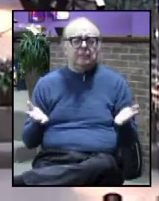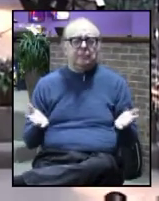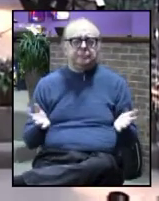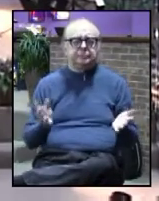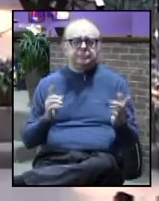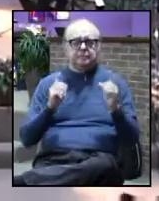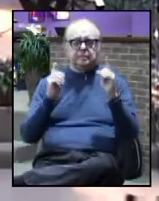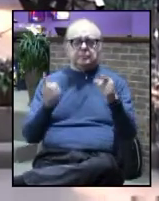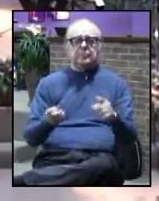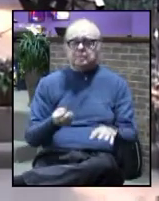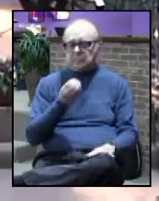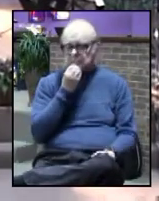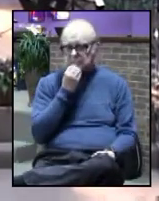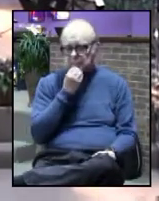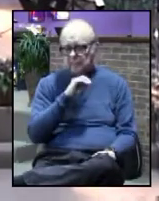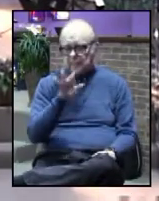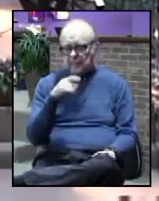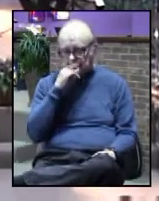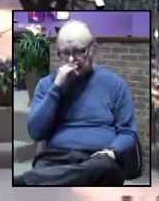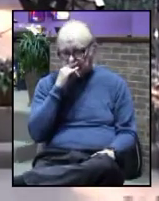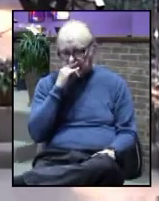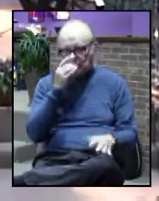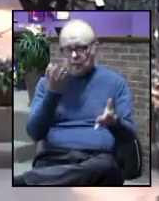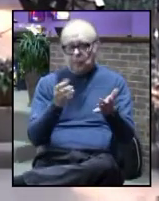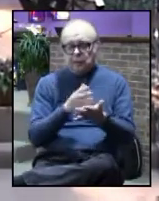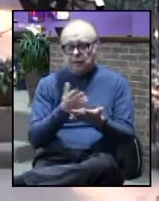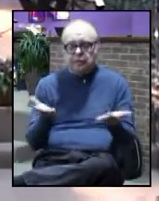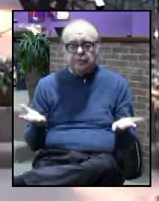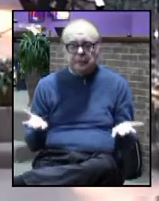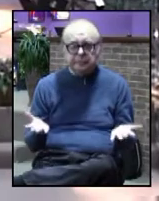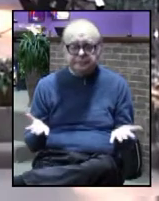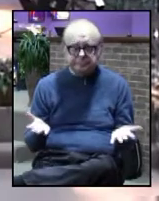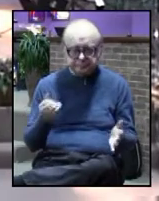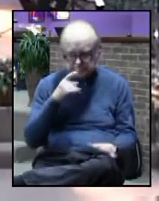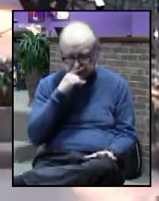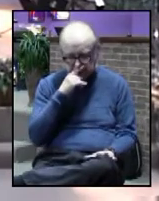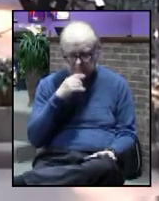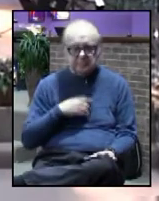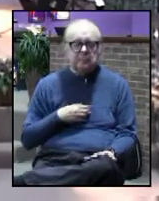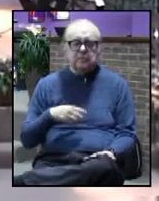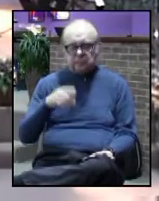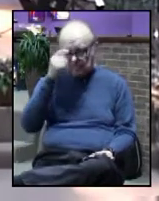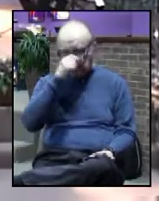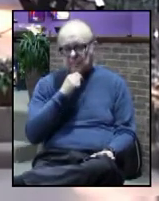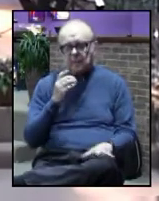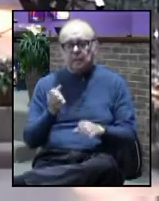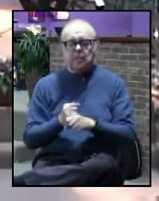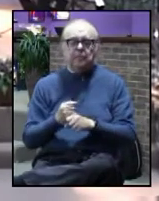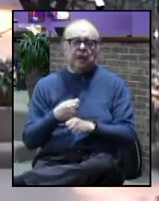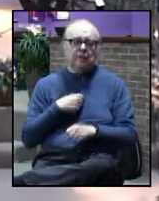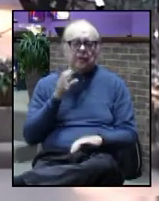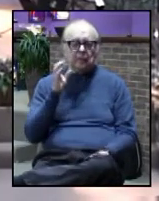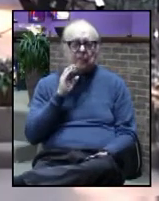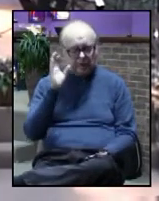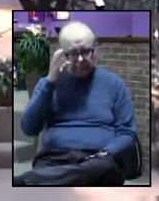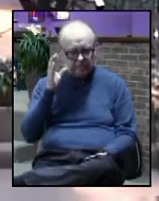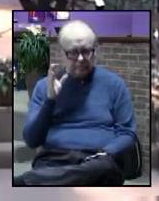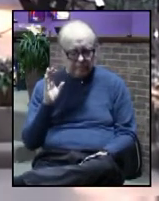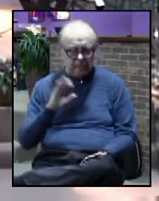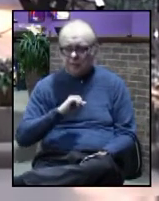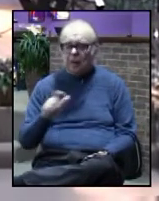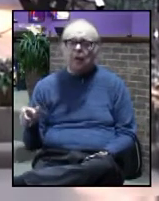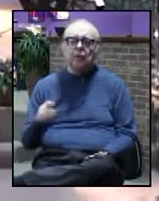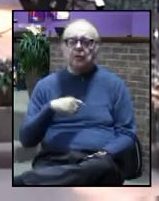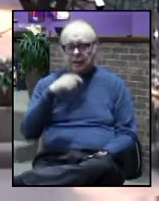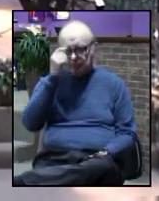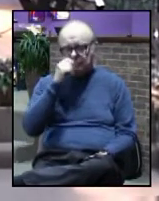we go over to eat, and all of the kids want to do something. My kids are teenagers, and they've got a couple cousins and stuff, and they're all